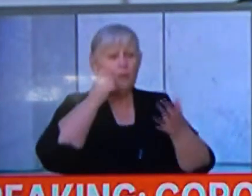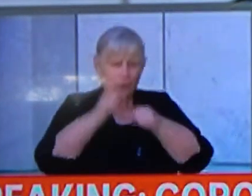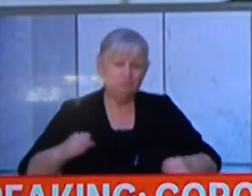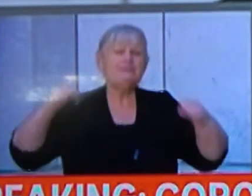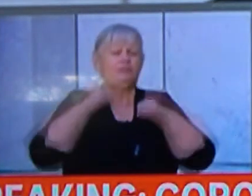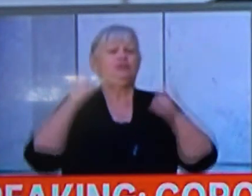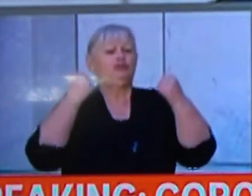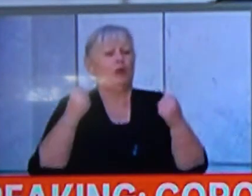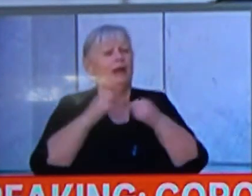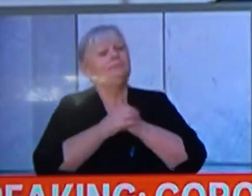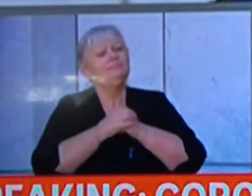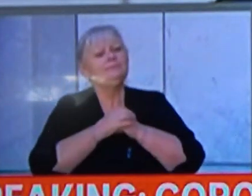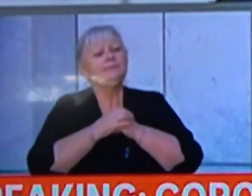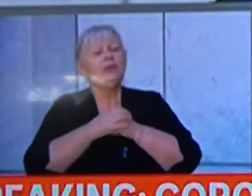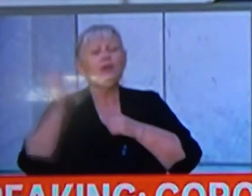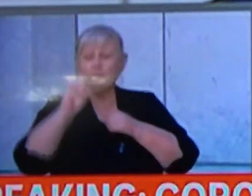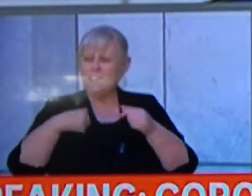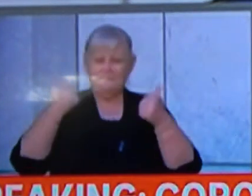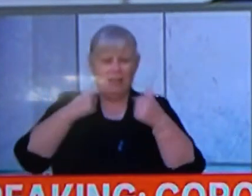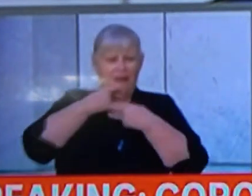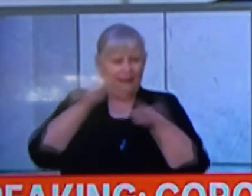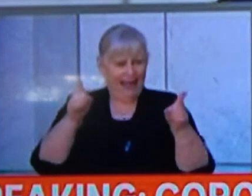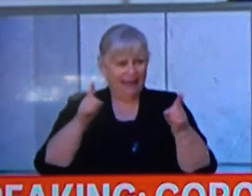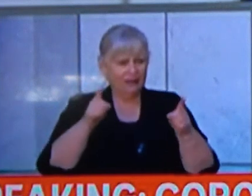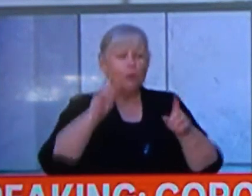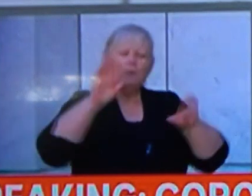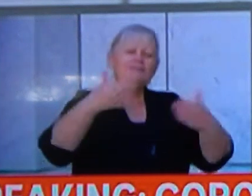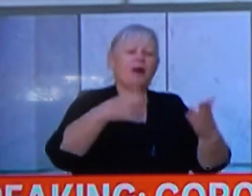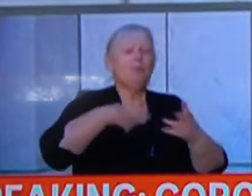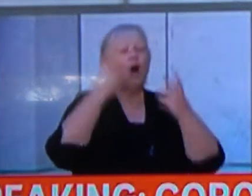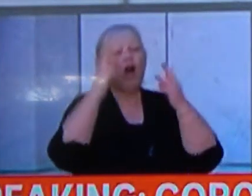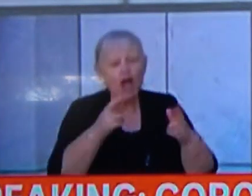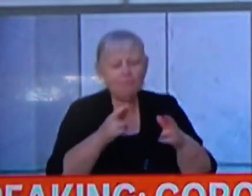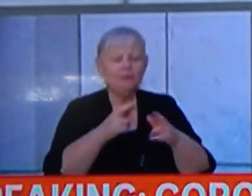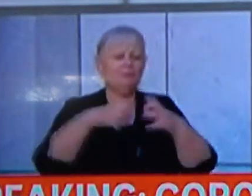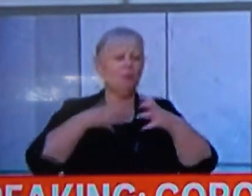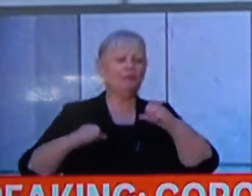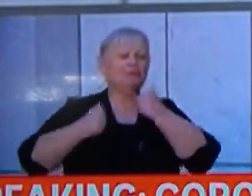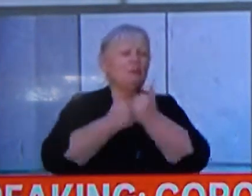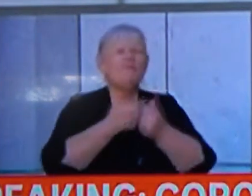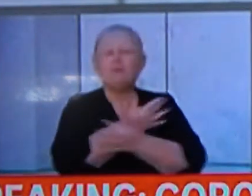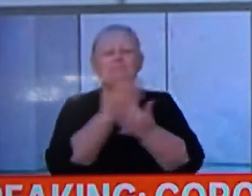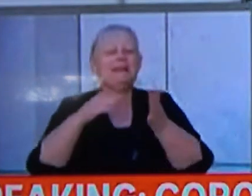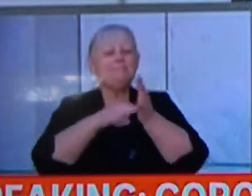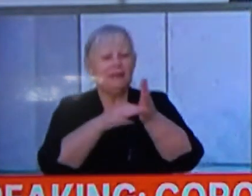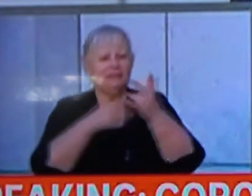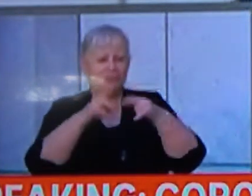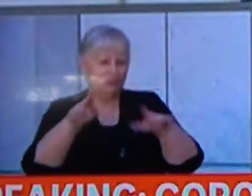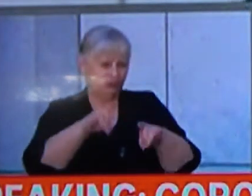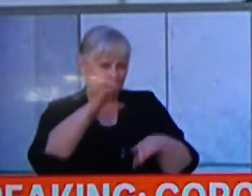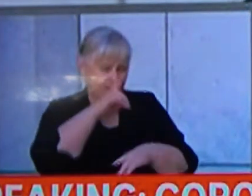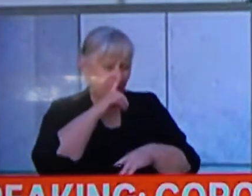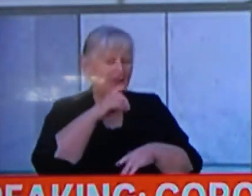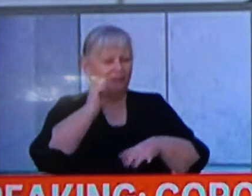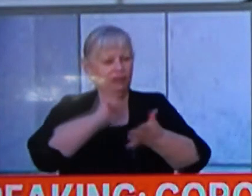stronger. Today's announcement will provide hope and support for millions of Australians at a time